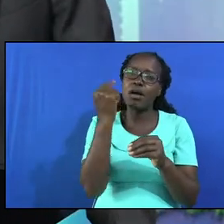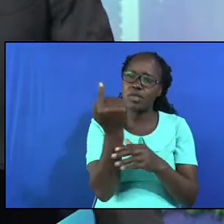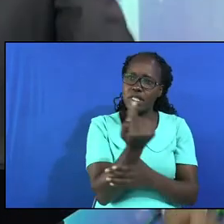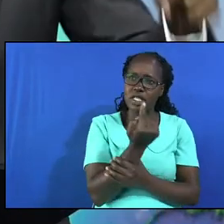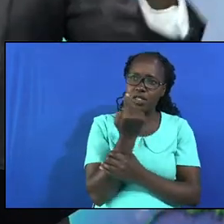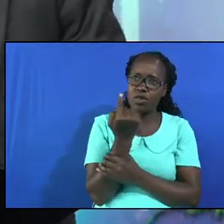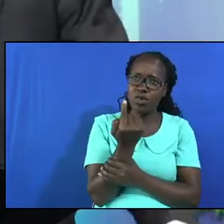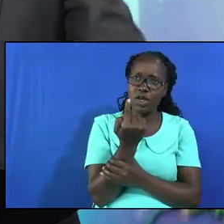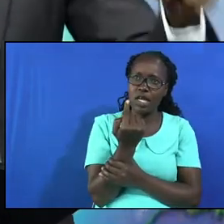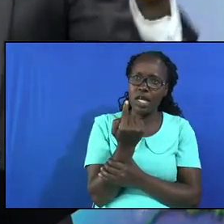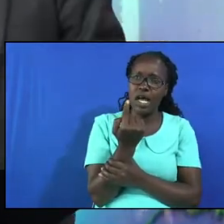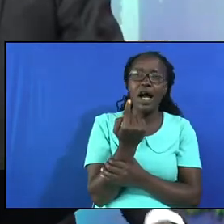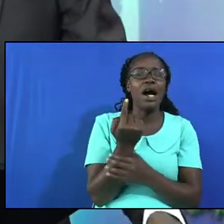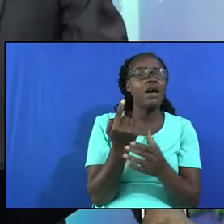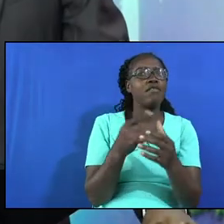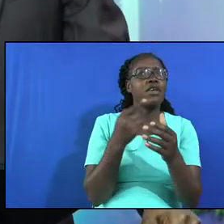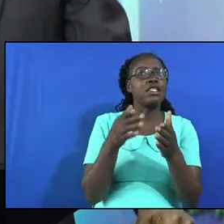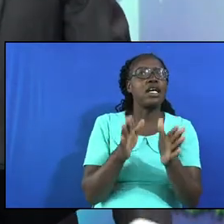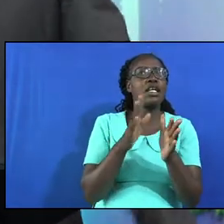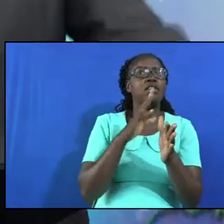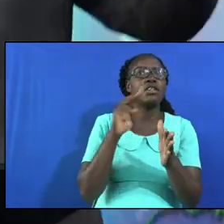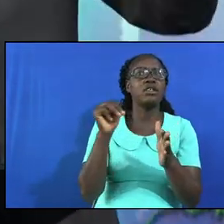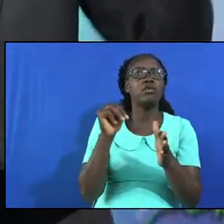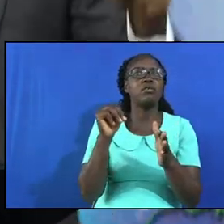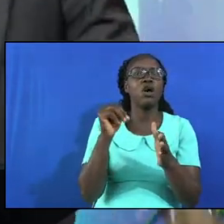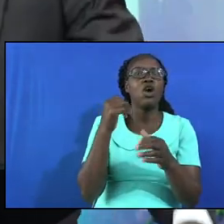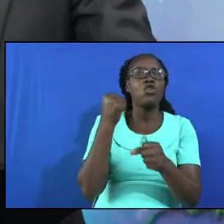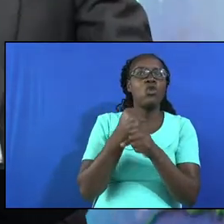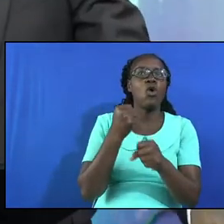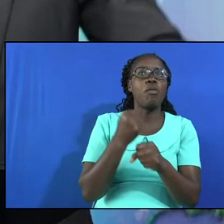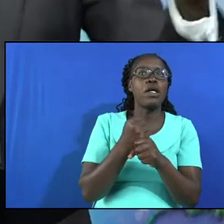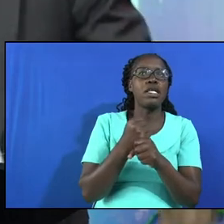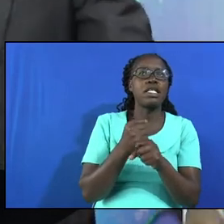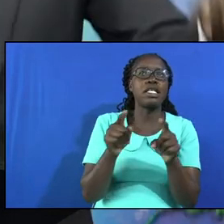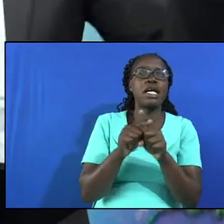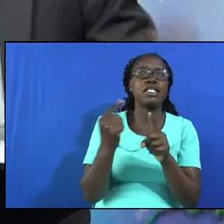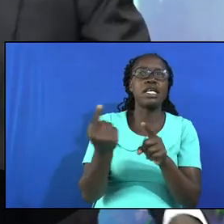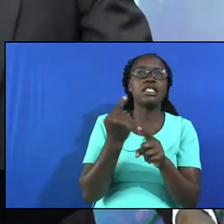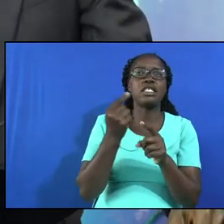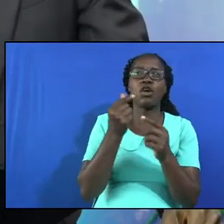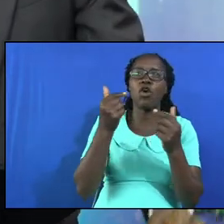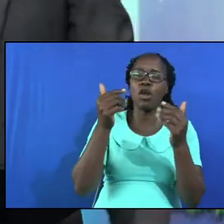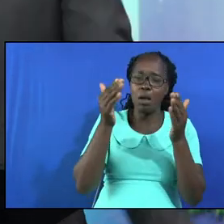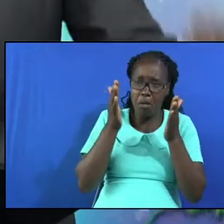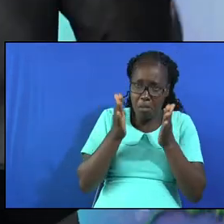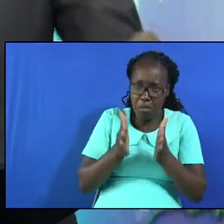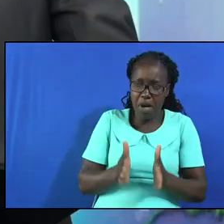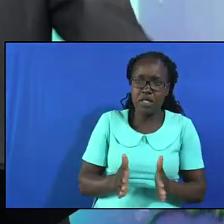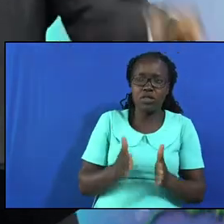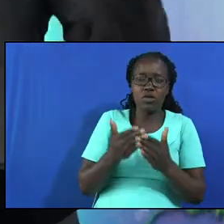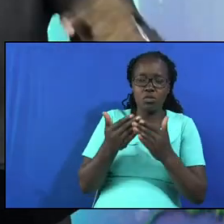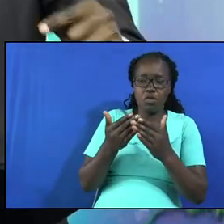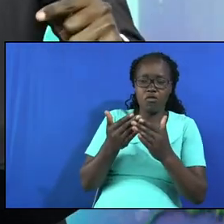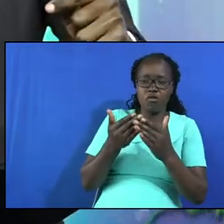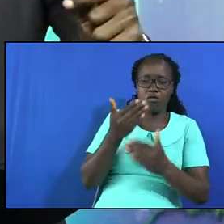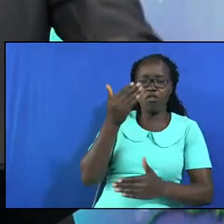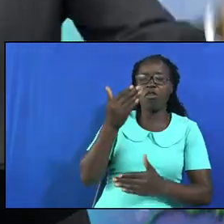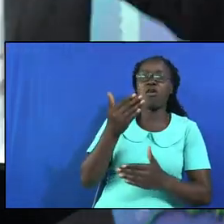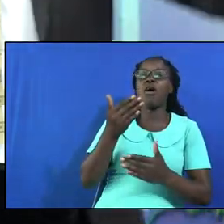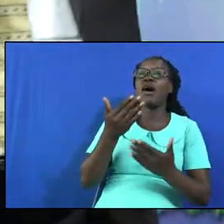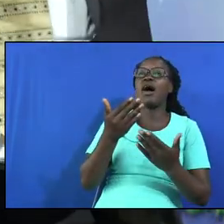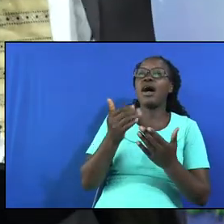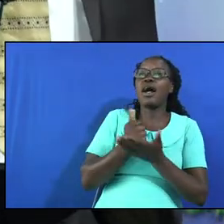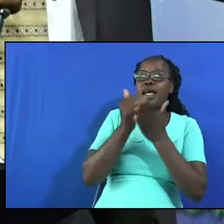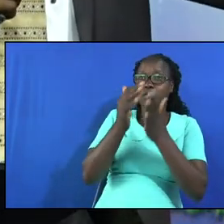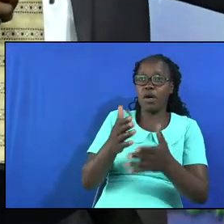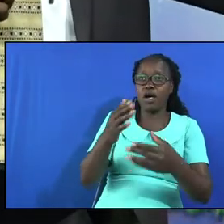single and first allowed him to operate as a single person before a helper